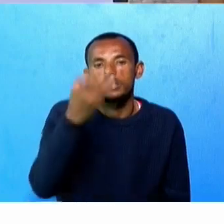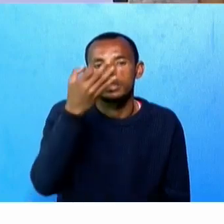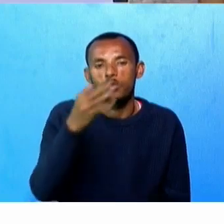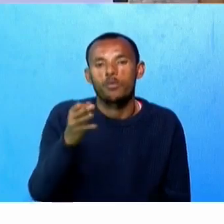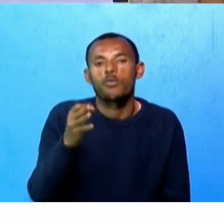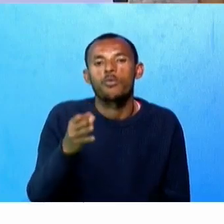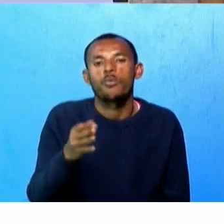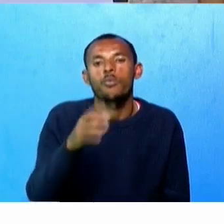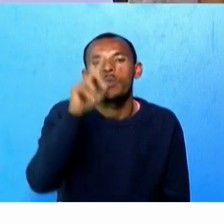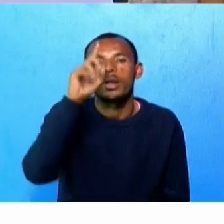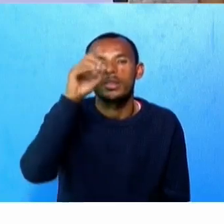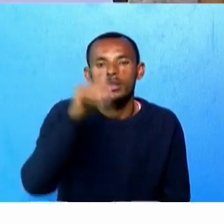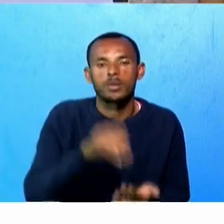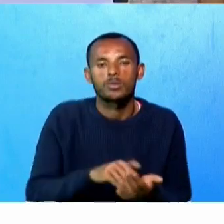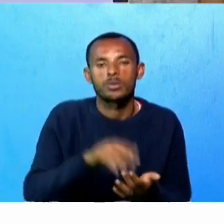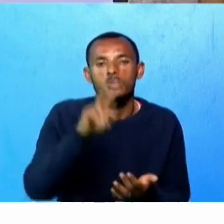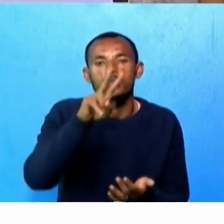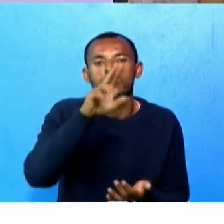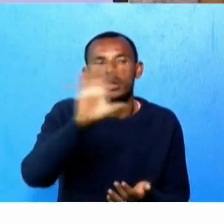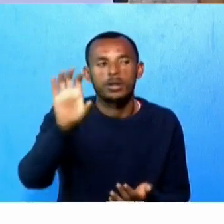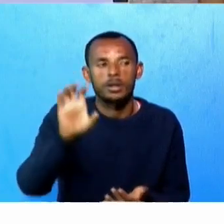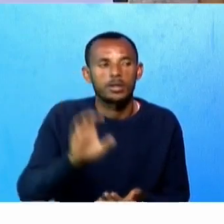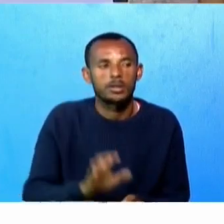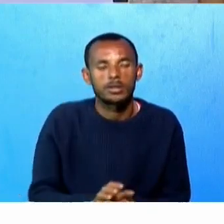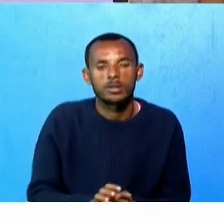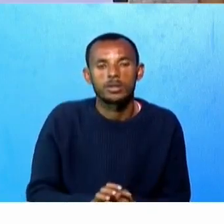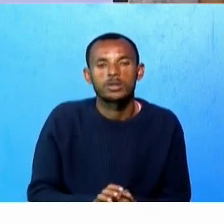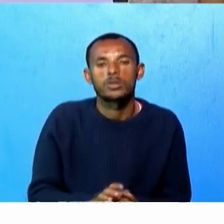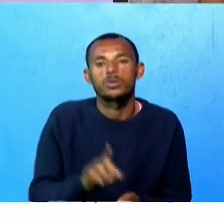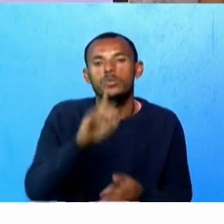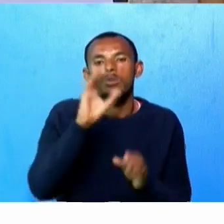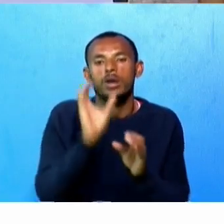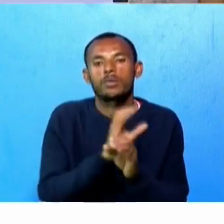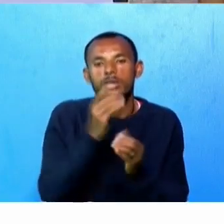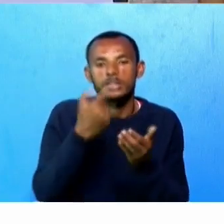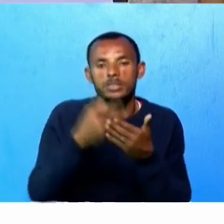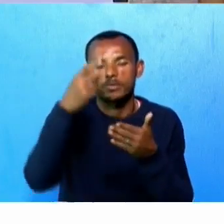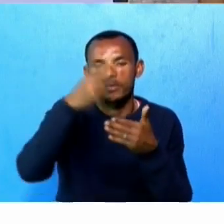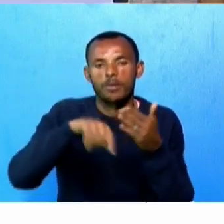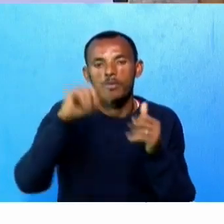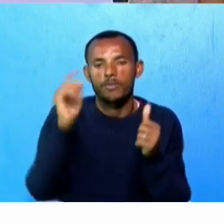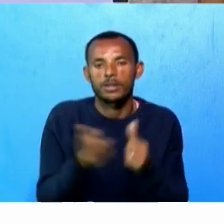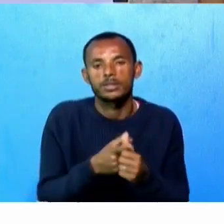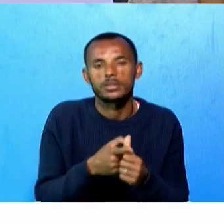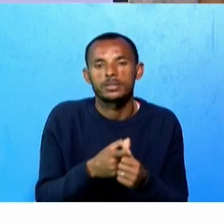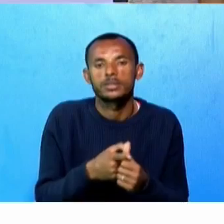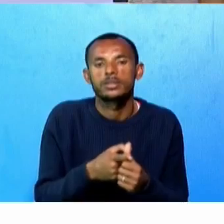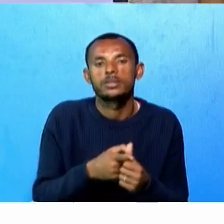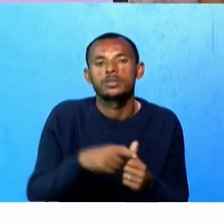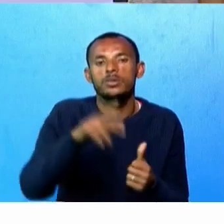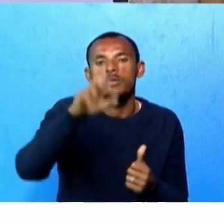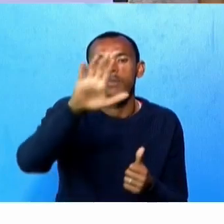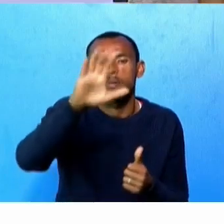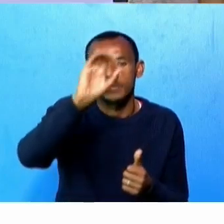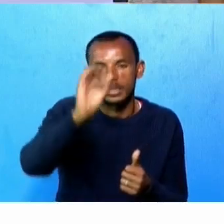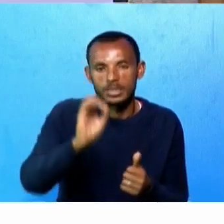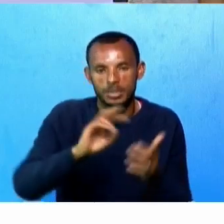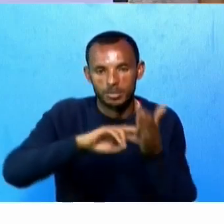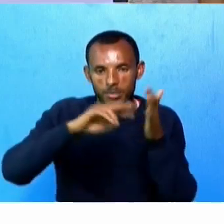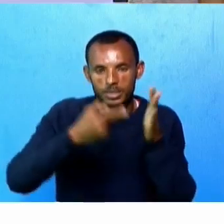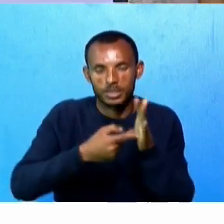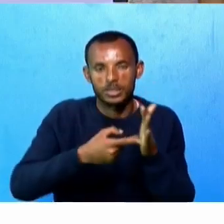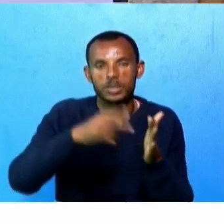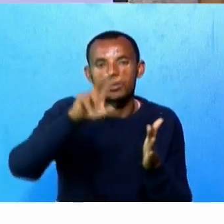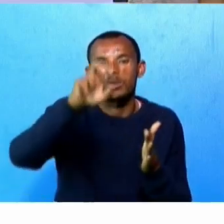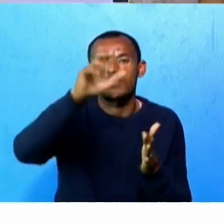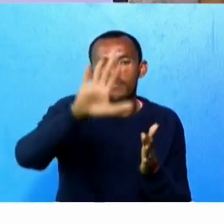of 1,200, right? You need to calculate this value first. So 25% means 25